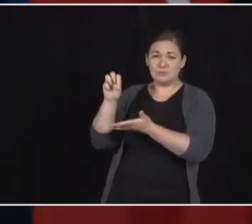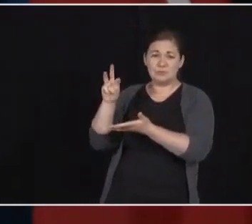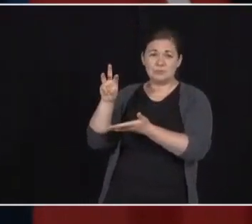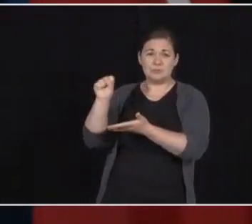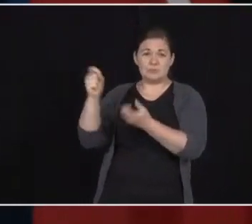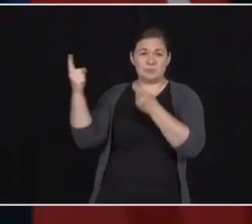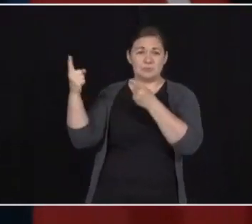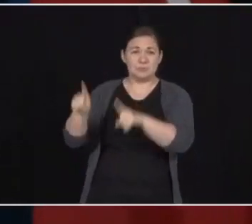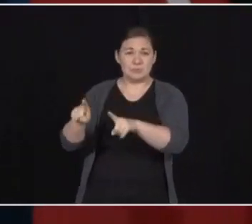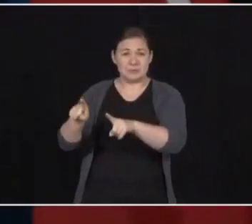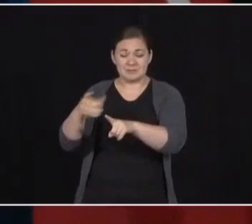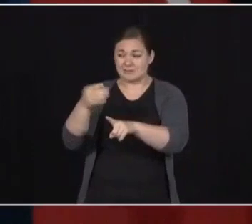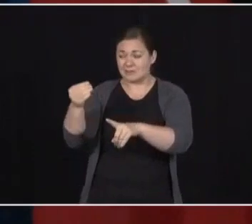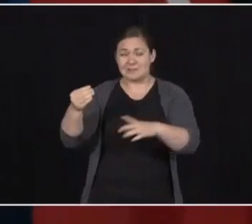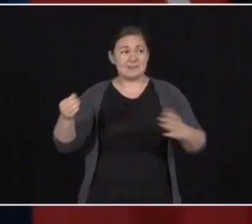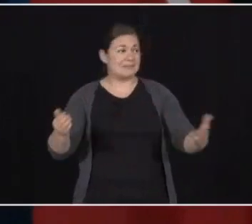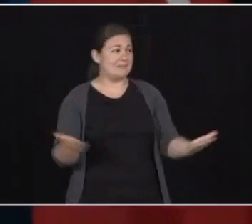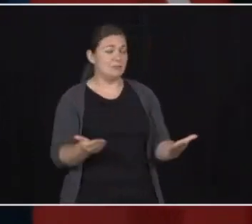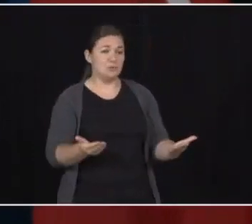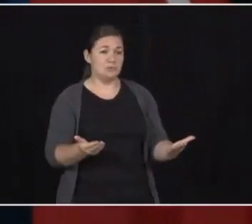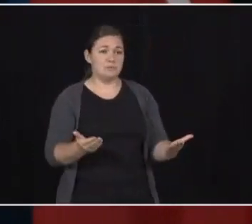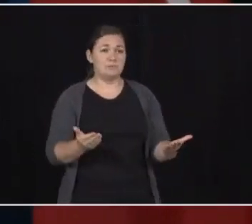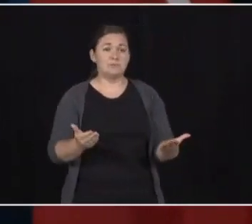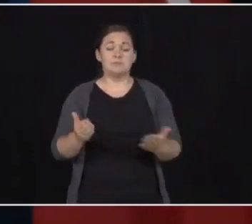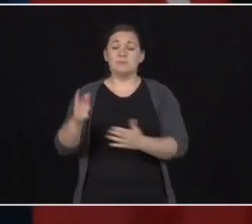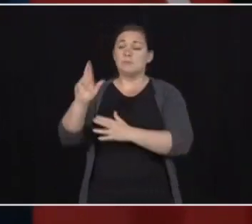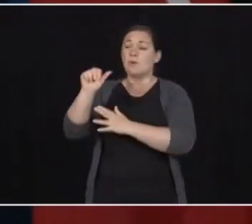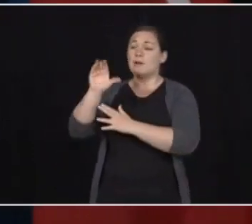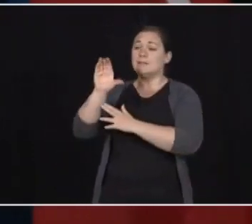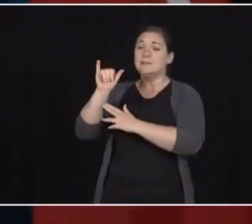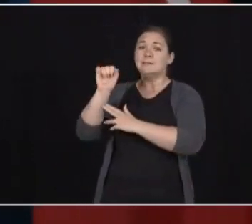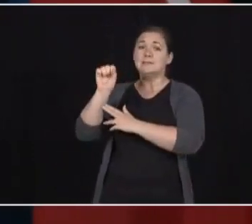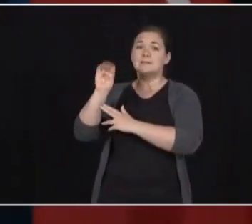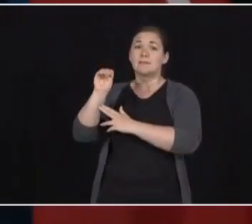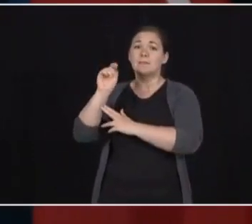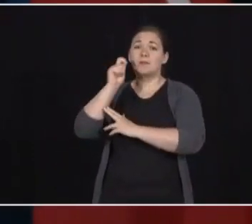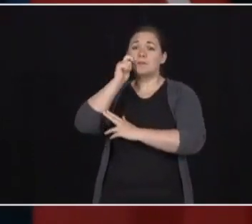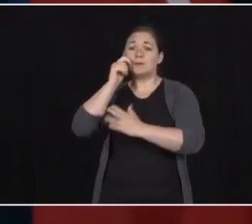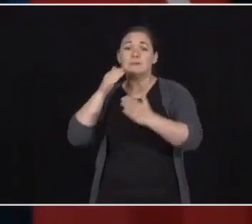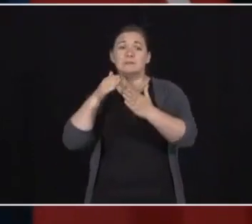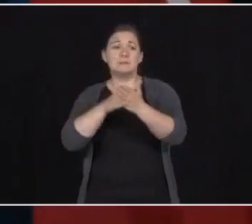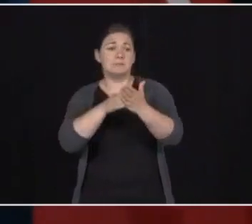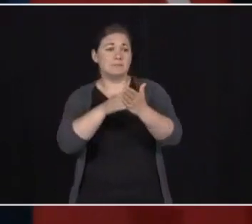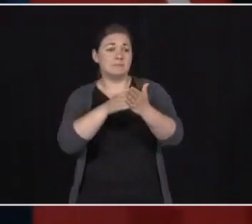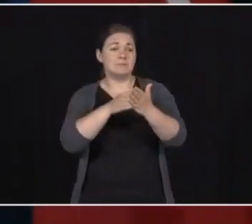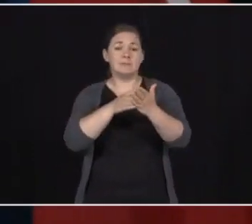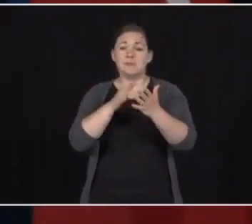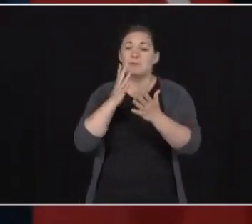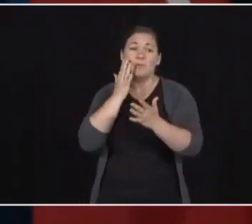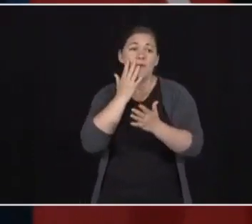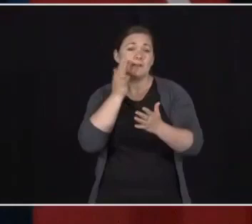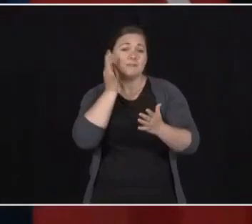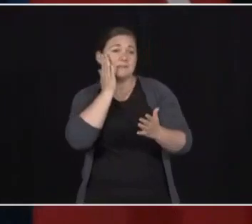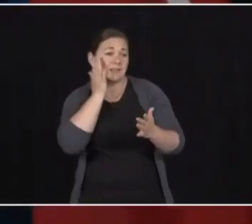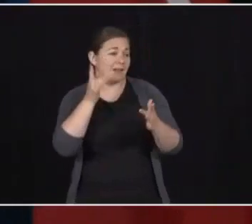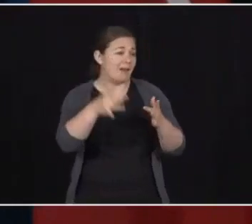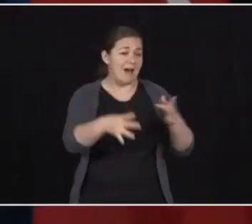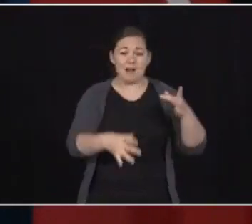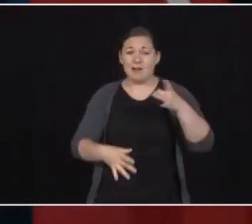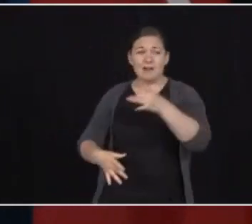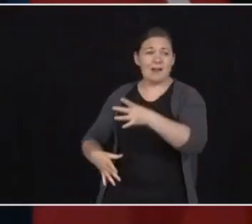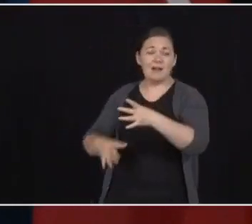Racism and hatred has no place in our province. And as Premier, I have